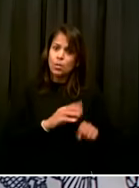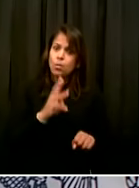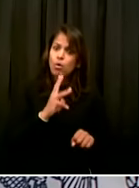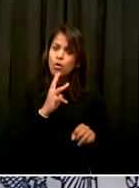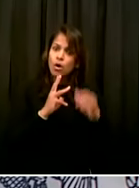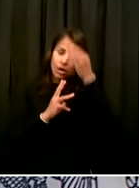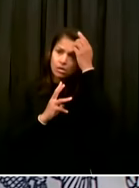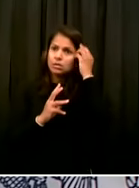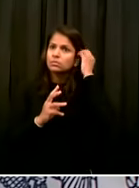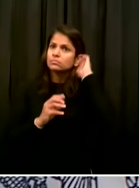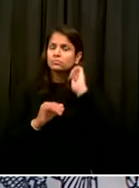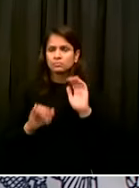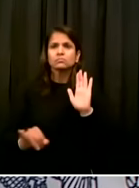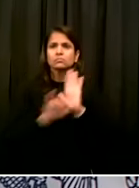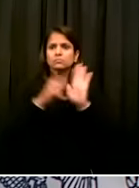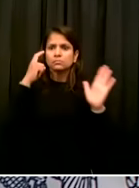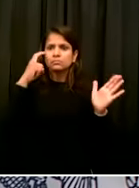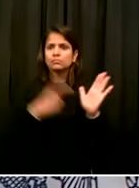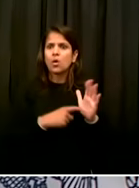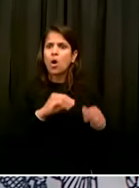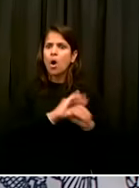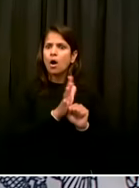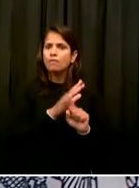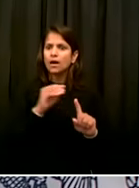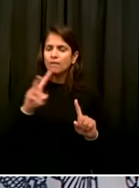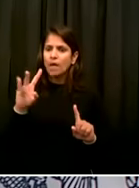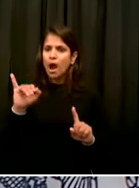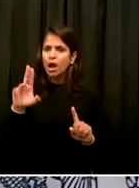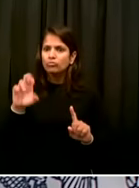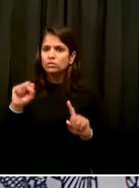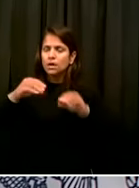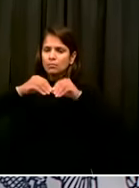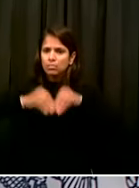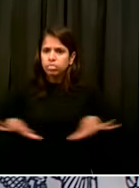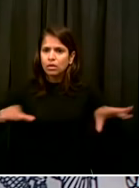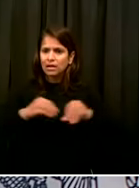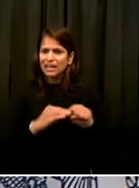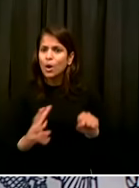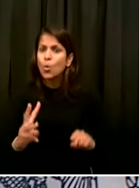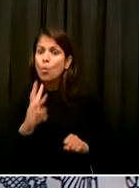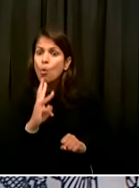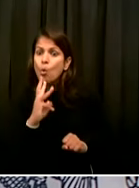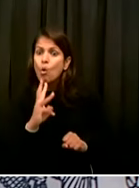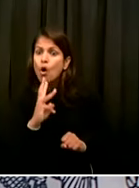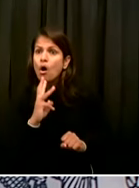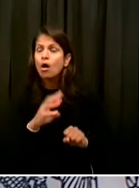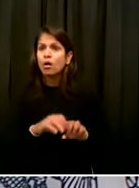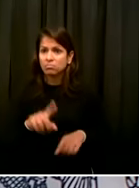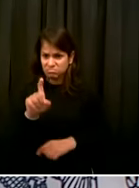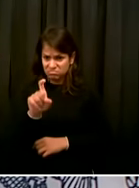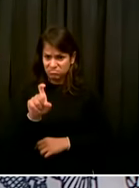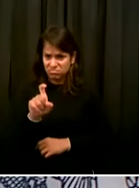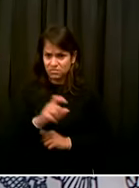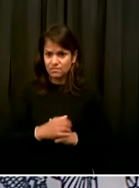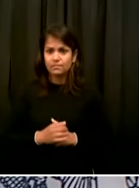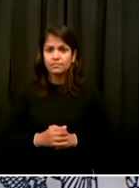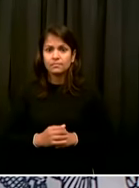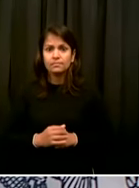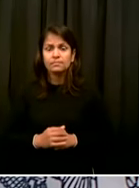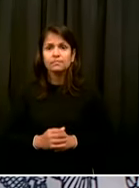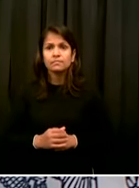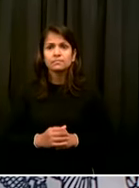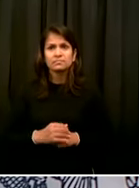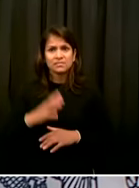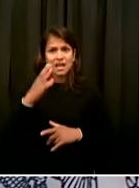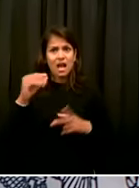the 14 treatment centers and where they're located. And I understand we've already been testing for other bacterial and viral outbreaks